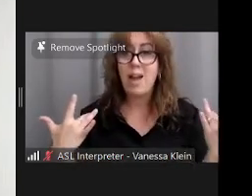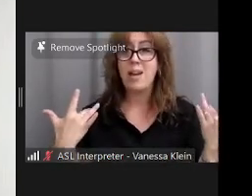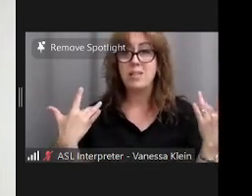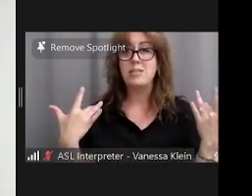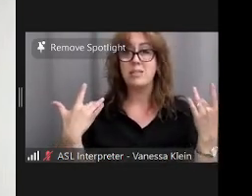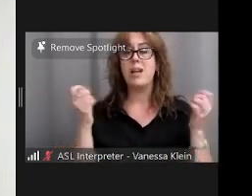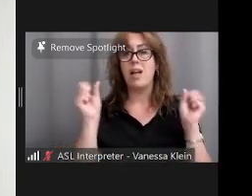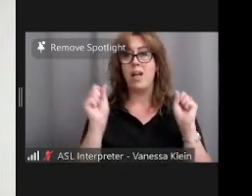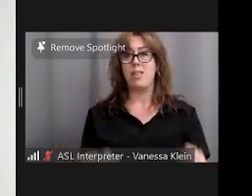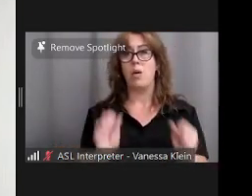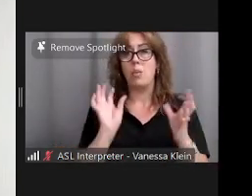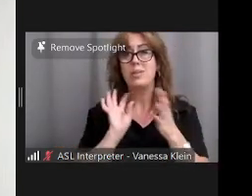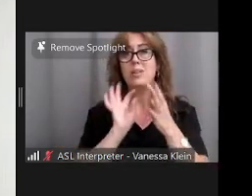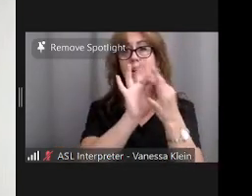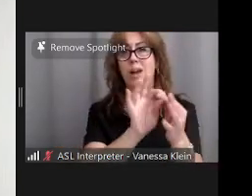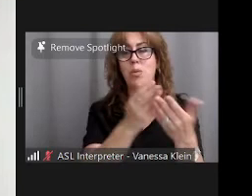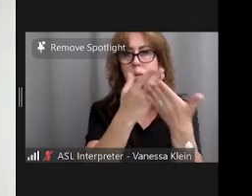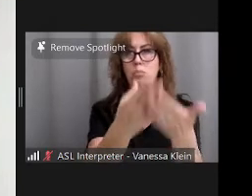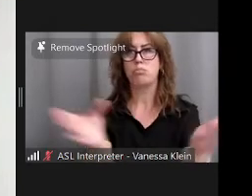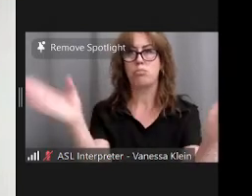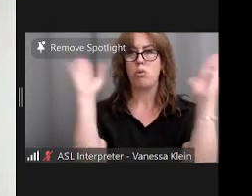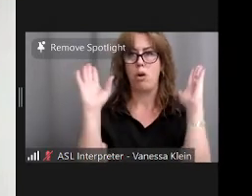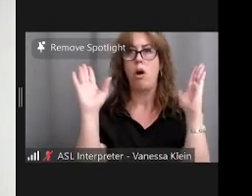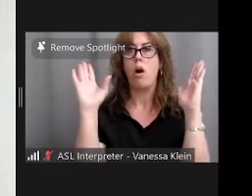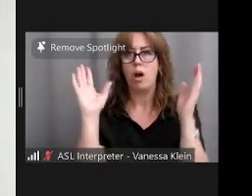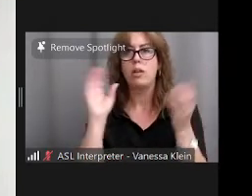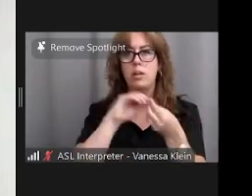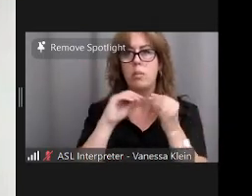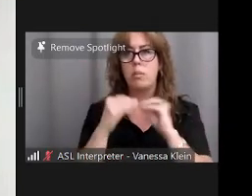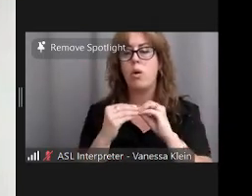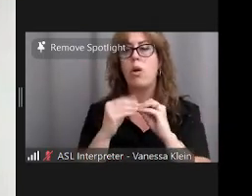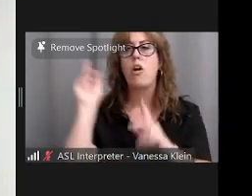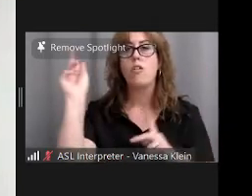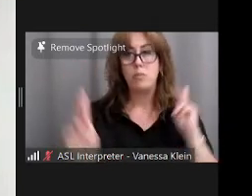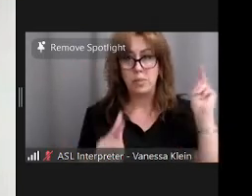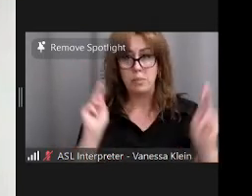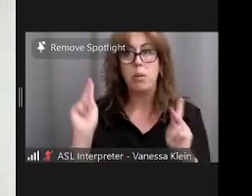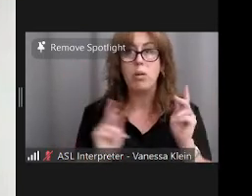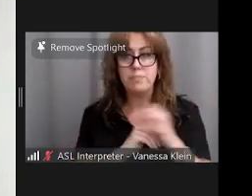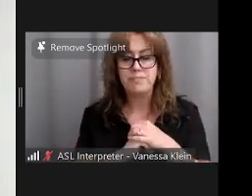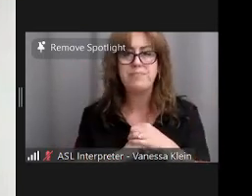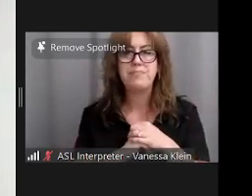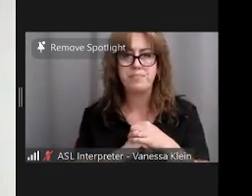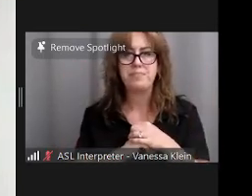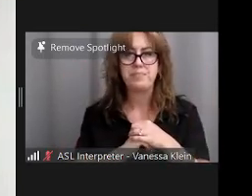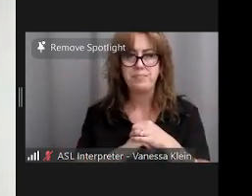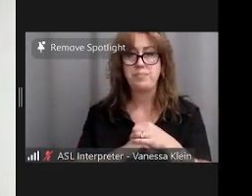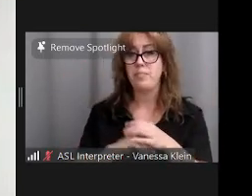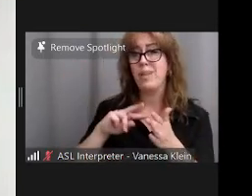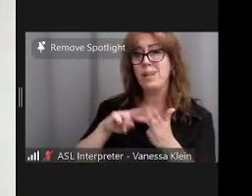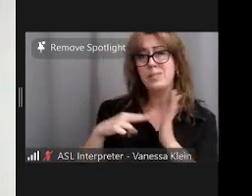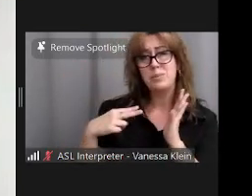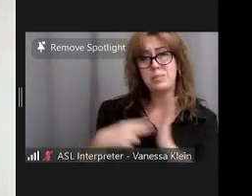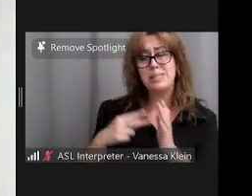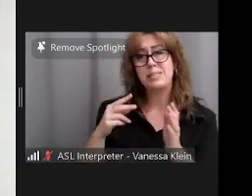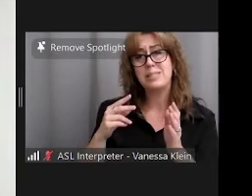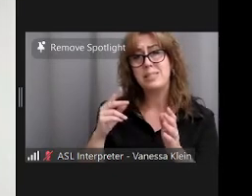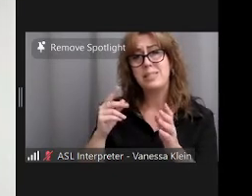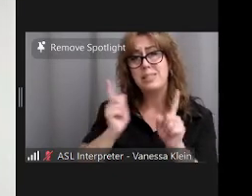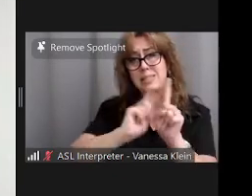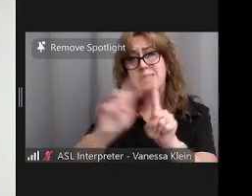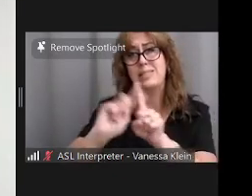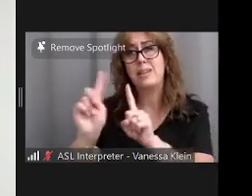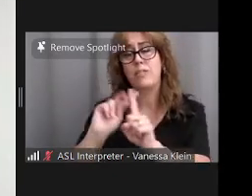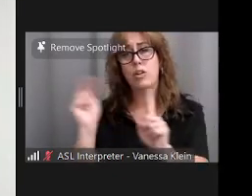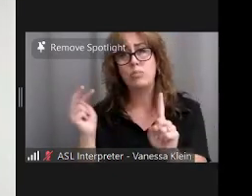broader number of people. And that, I think, means naturally having a broader number of voices. You know, it's